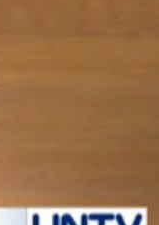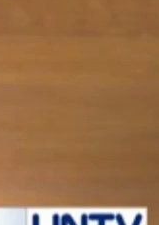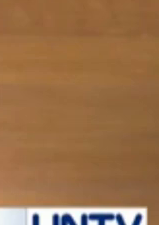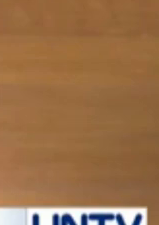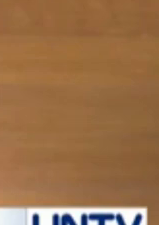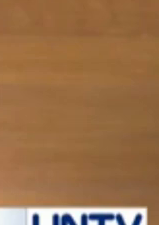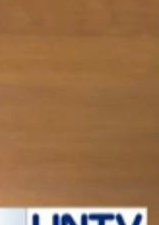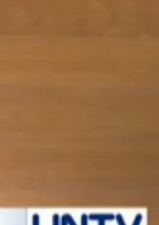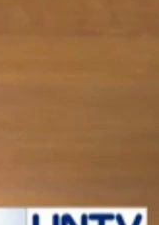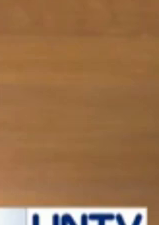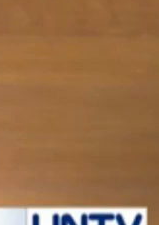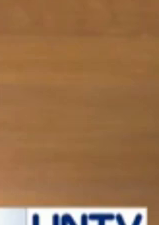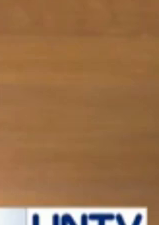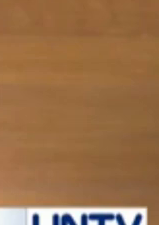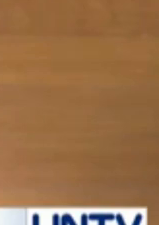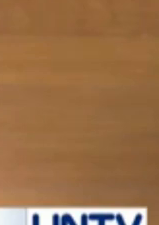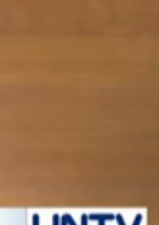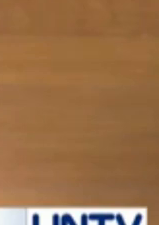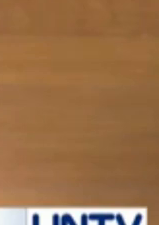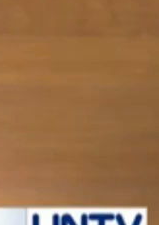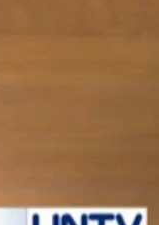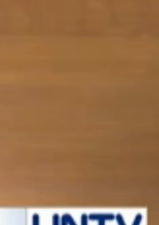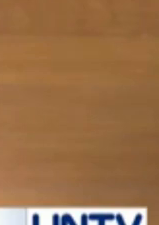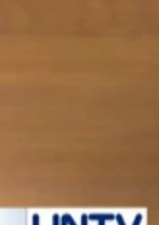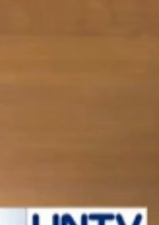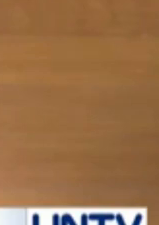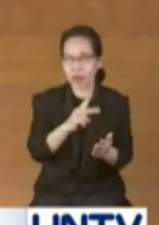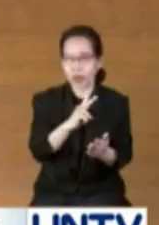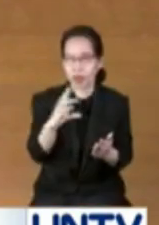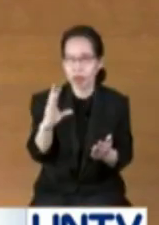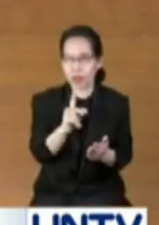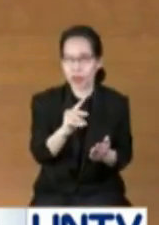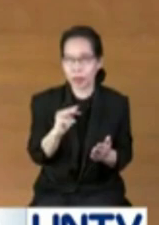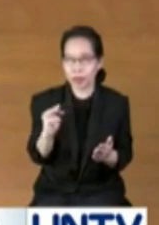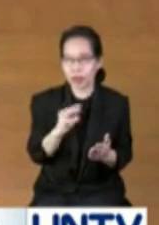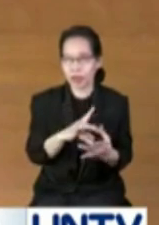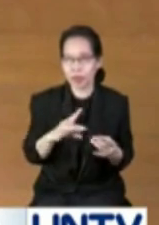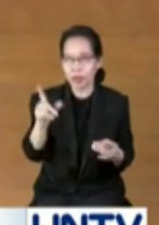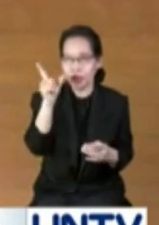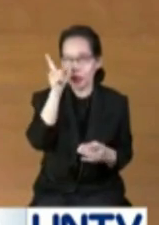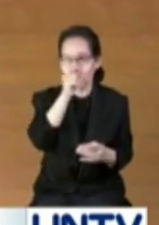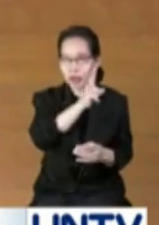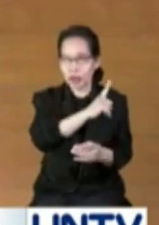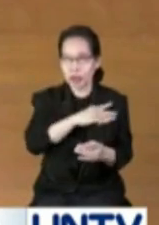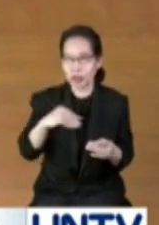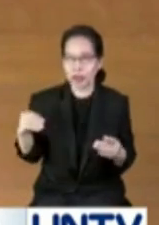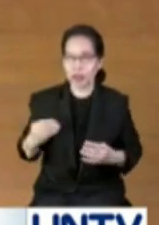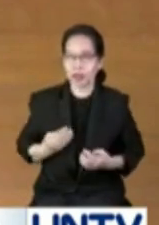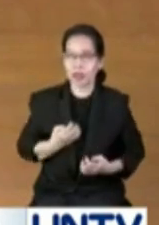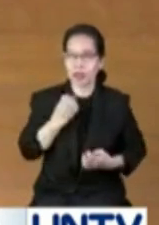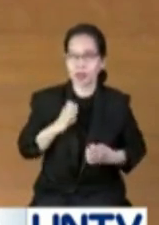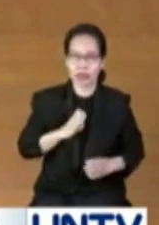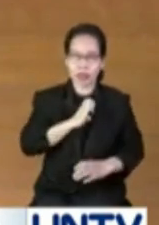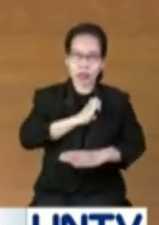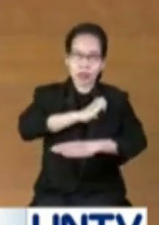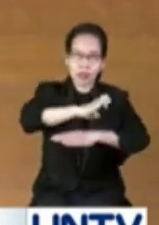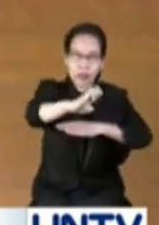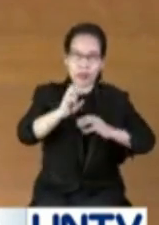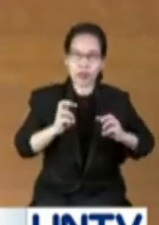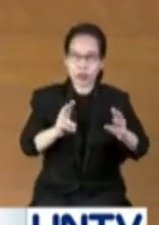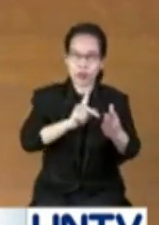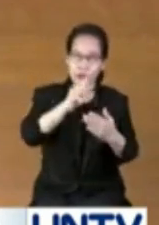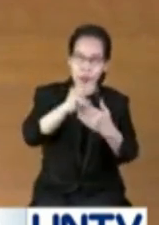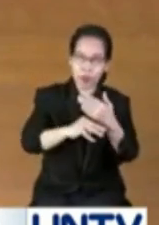development. The 1,200-kilometer Luzon Spine Expressway Networks program will